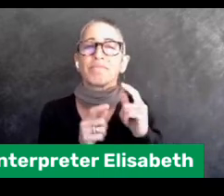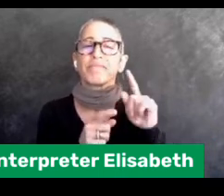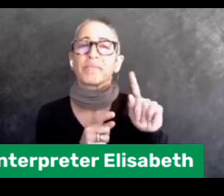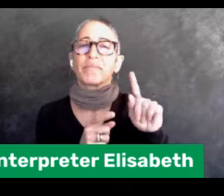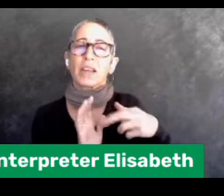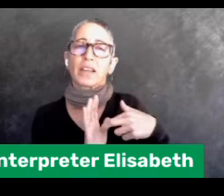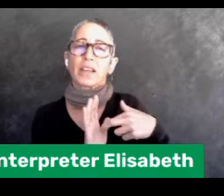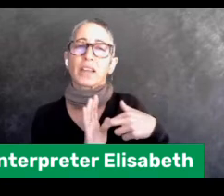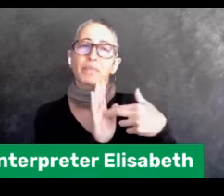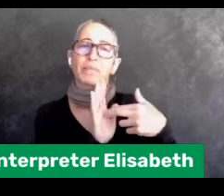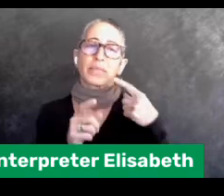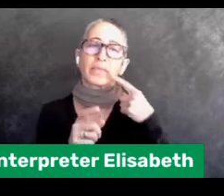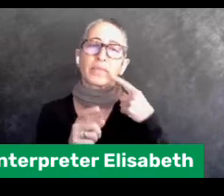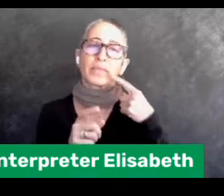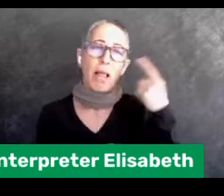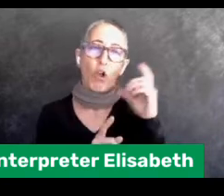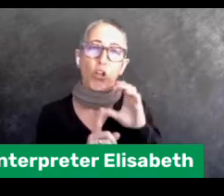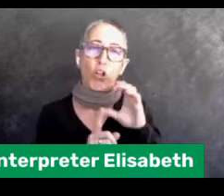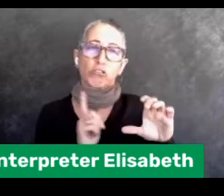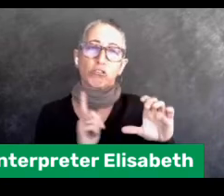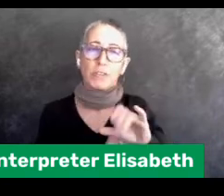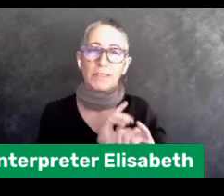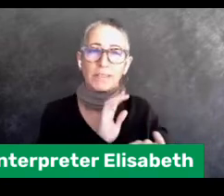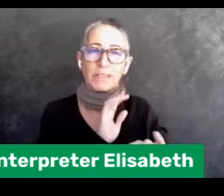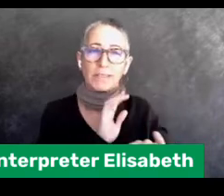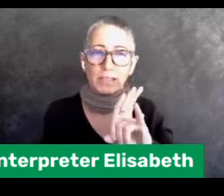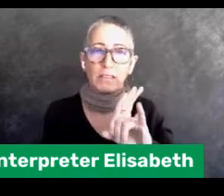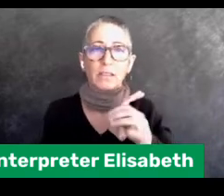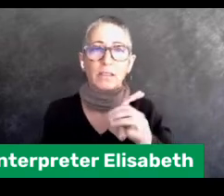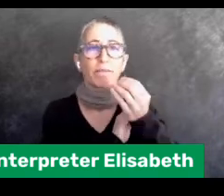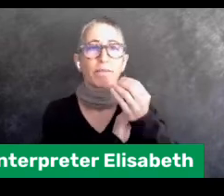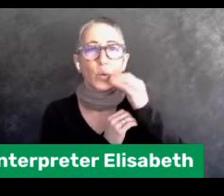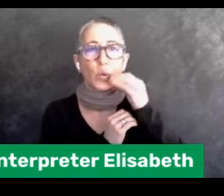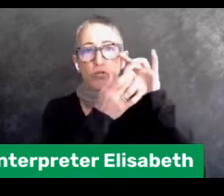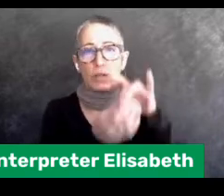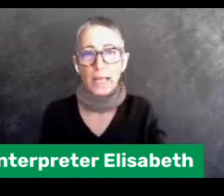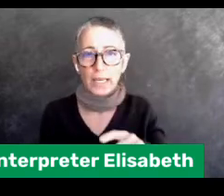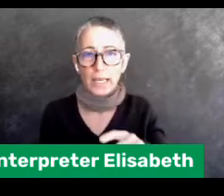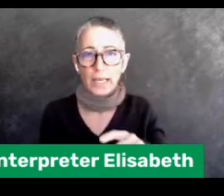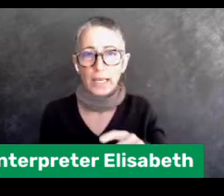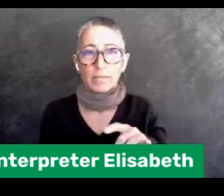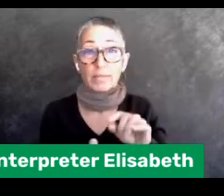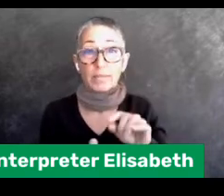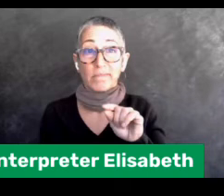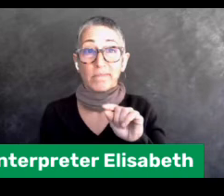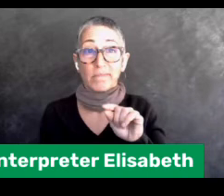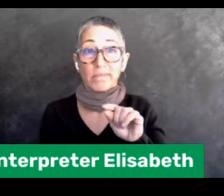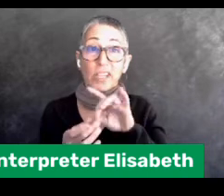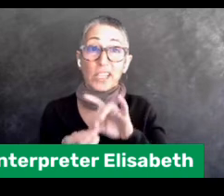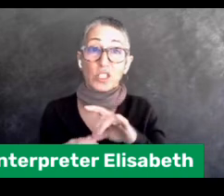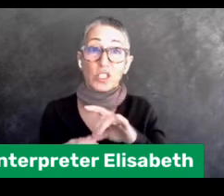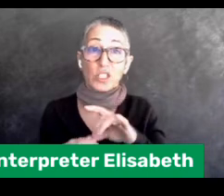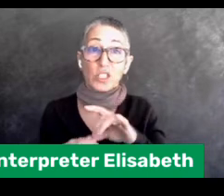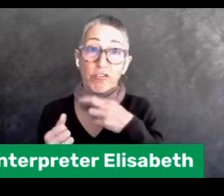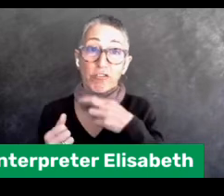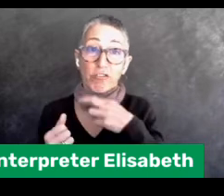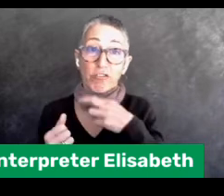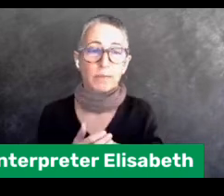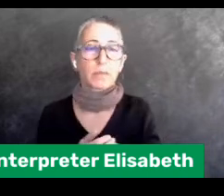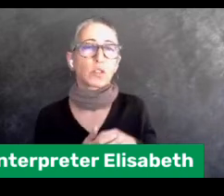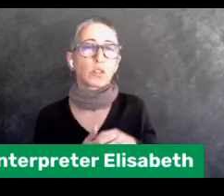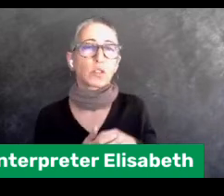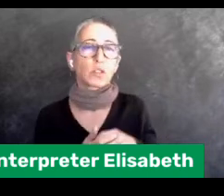cultural identity, despite its health risks. After the film, Chef Michelle Scott, as